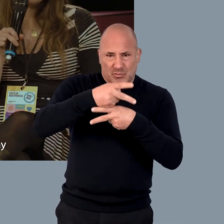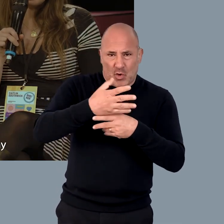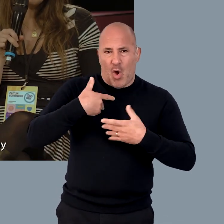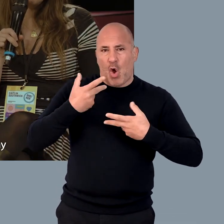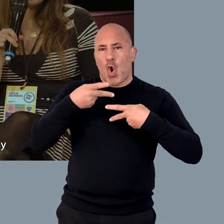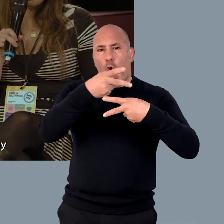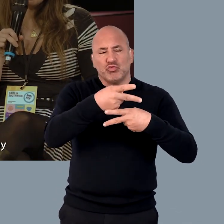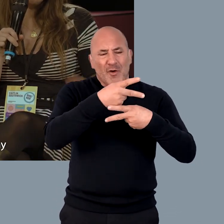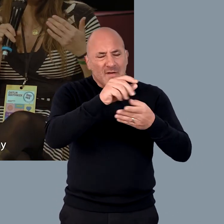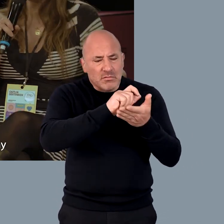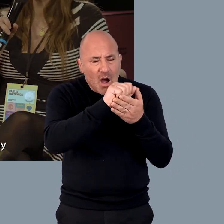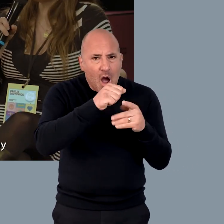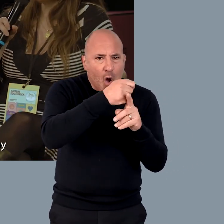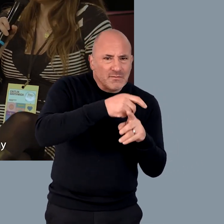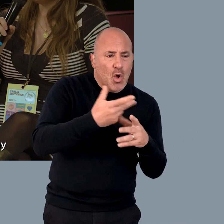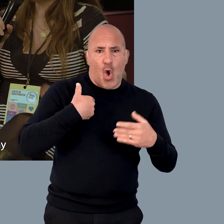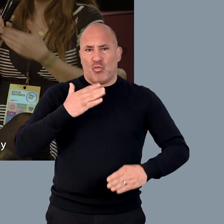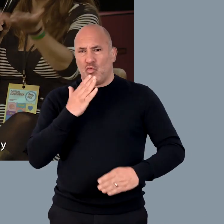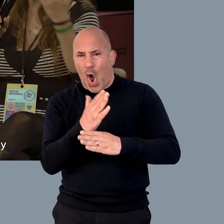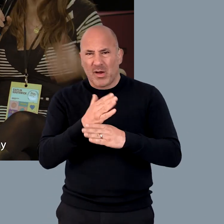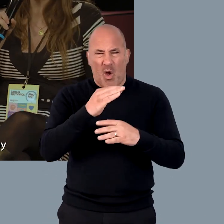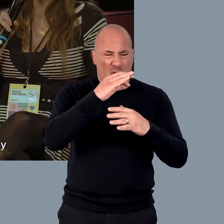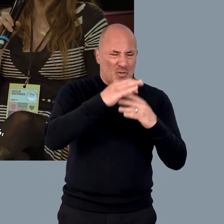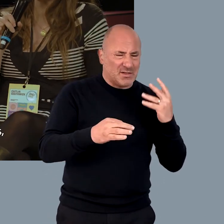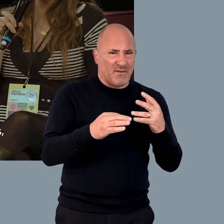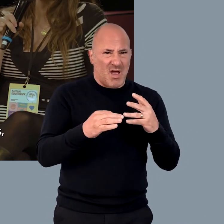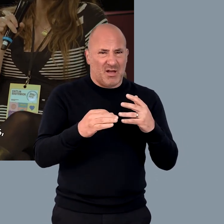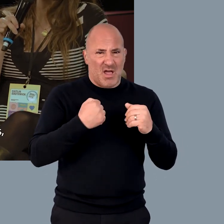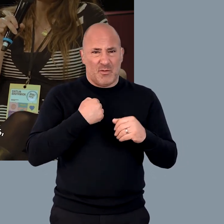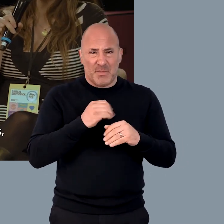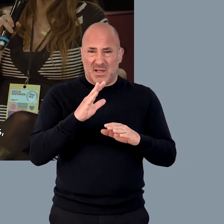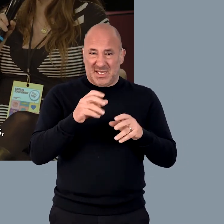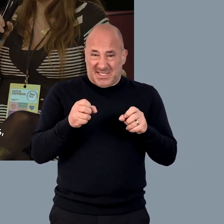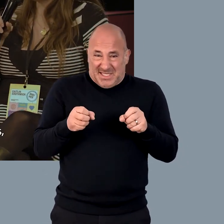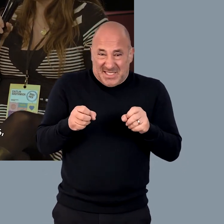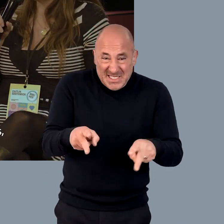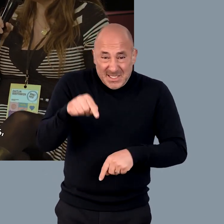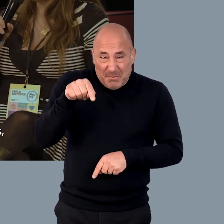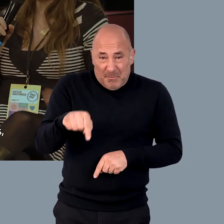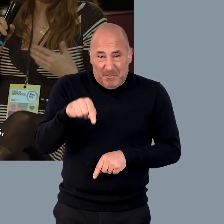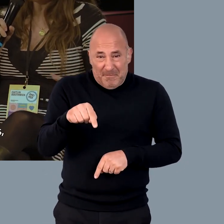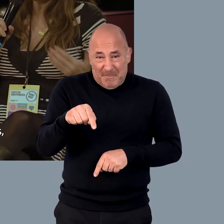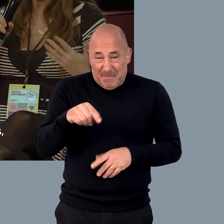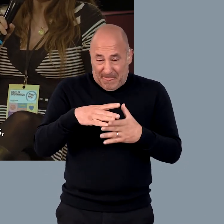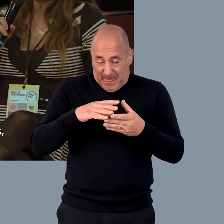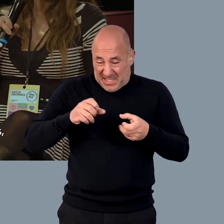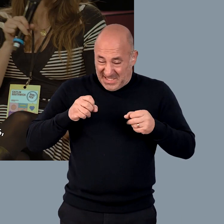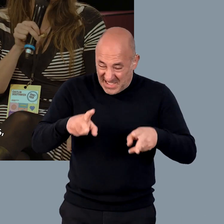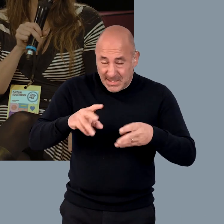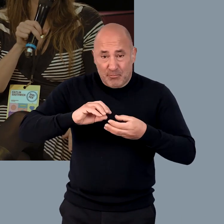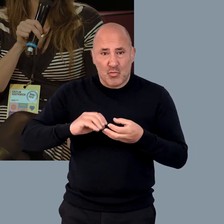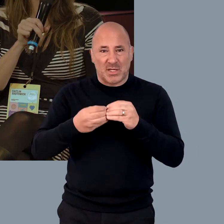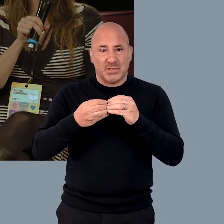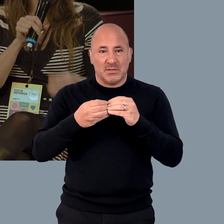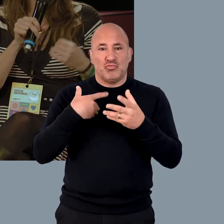the way that we are budgeting our institutions, or even the way that we function as independent curators, conservators,